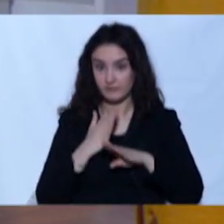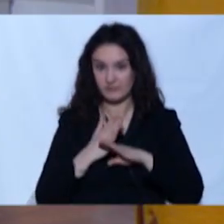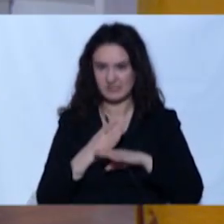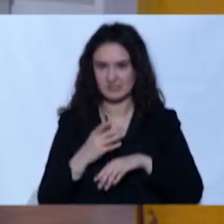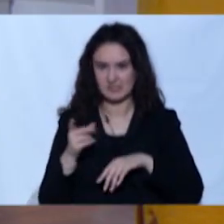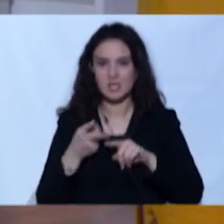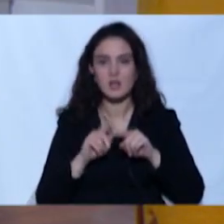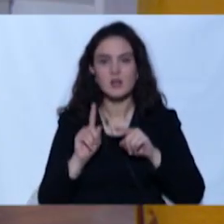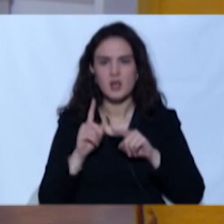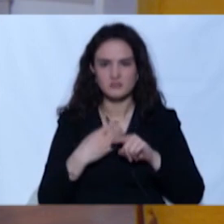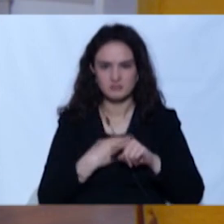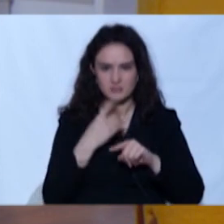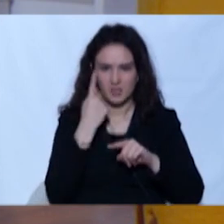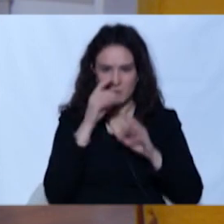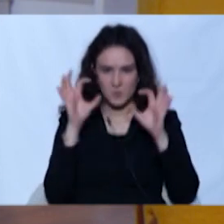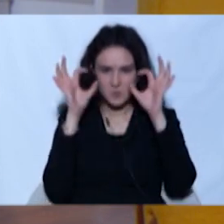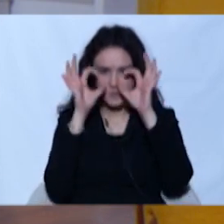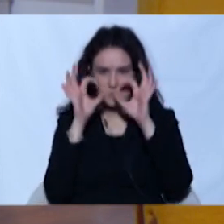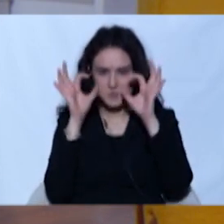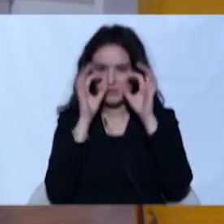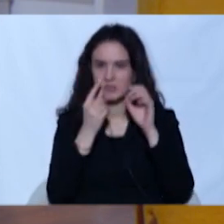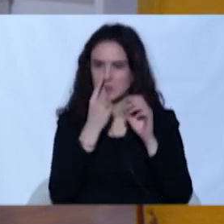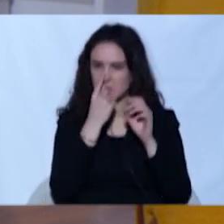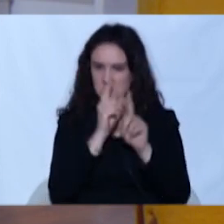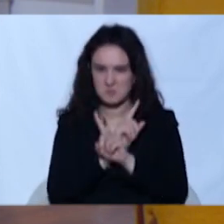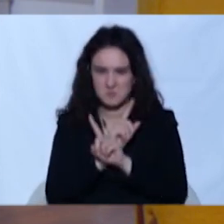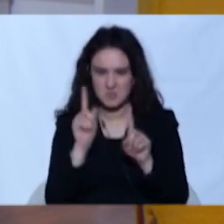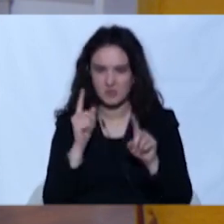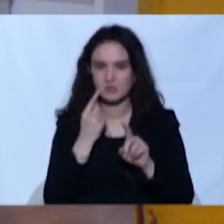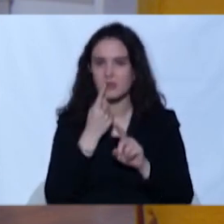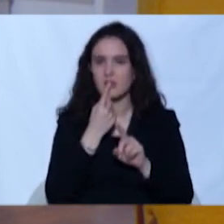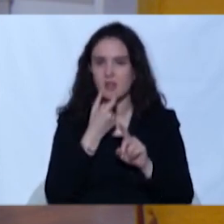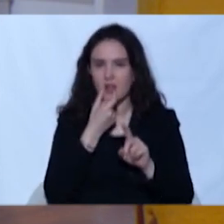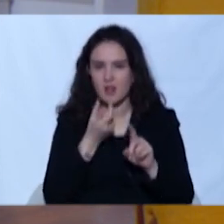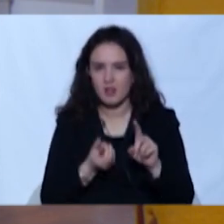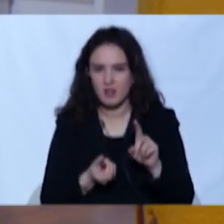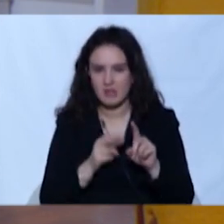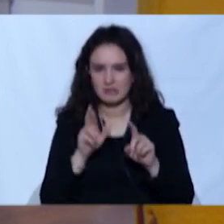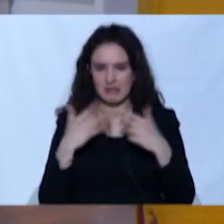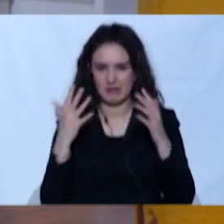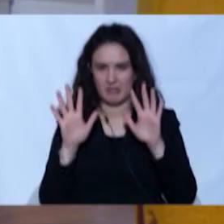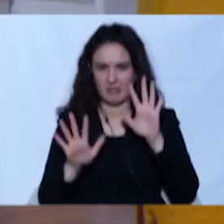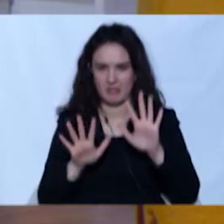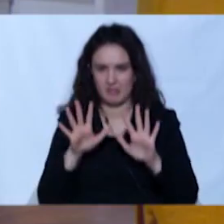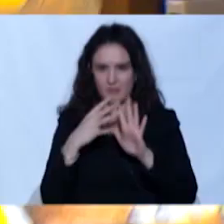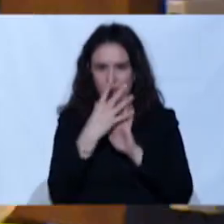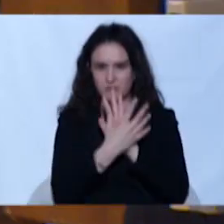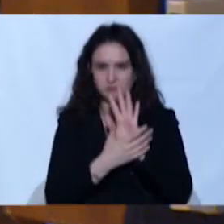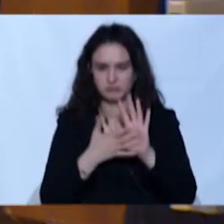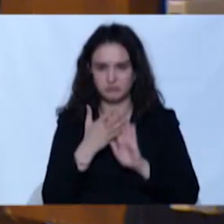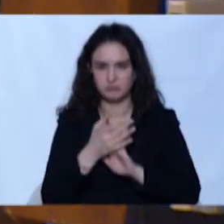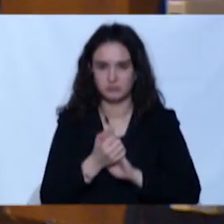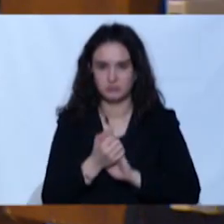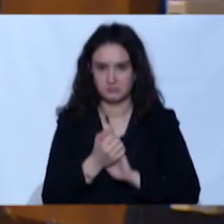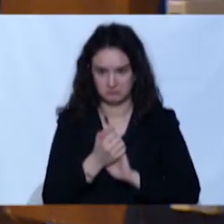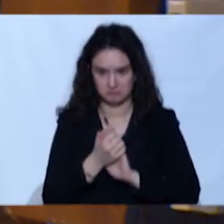terrible eyes and a terrible nose, a terrible tongue, and terrible toes." "Where will